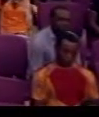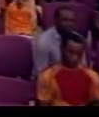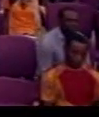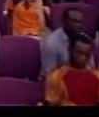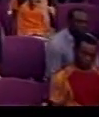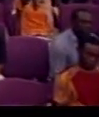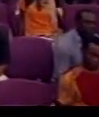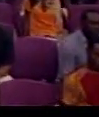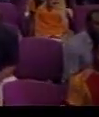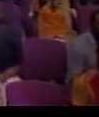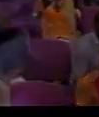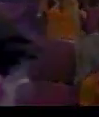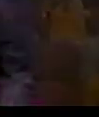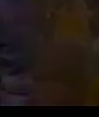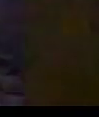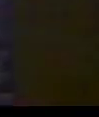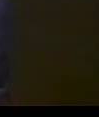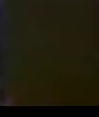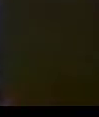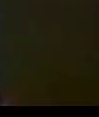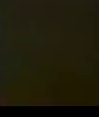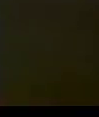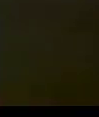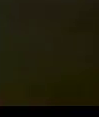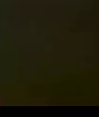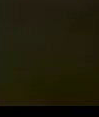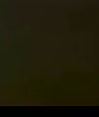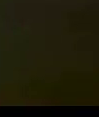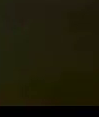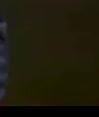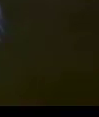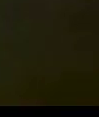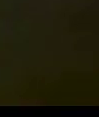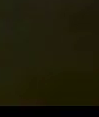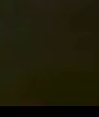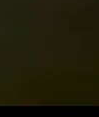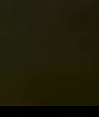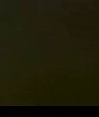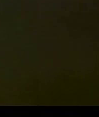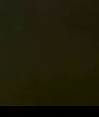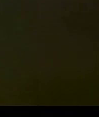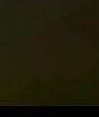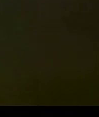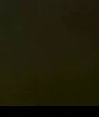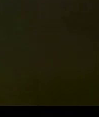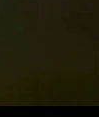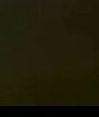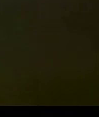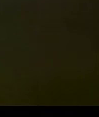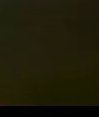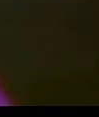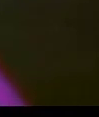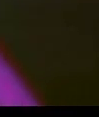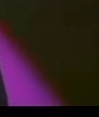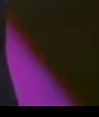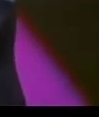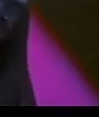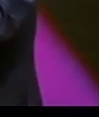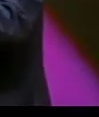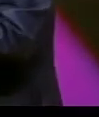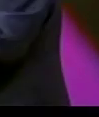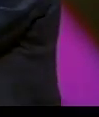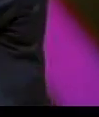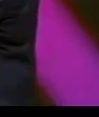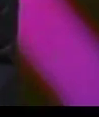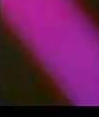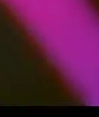grace, grace that is greater than all our sins. And that grace available for you tonight. You can